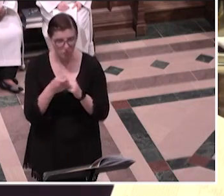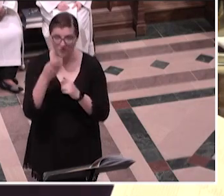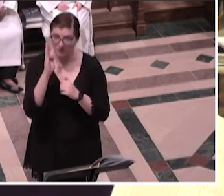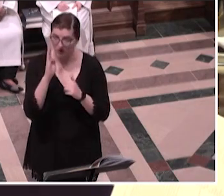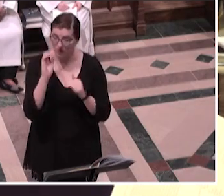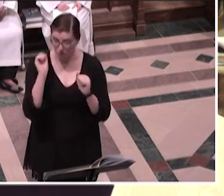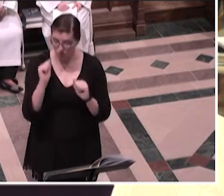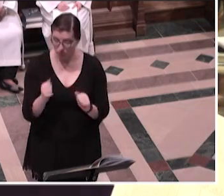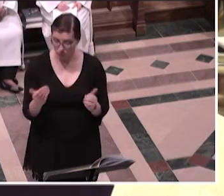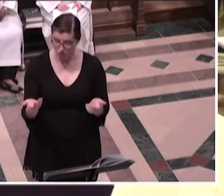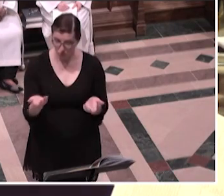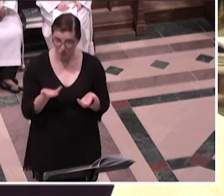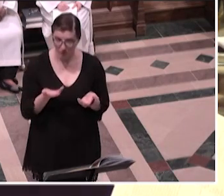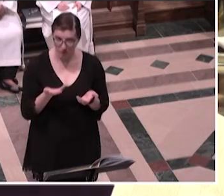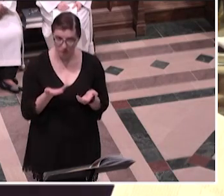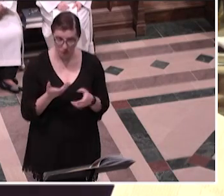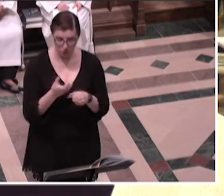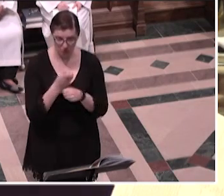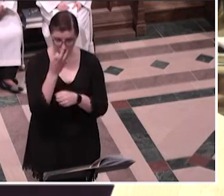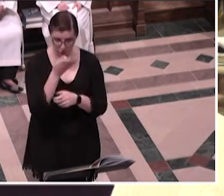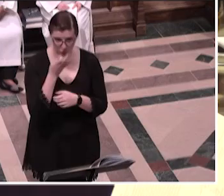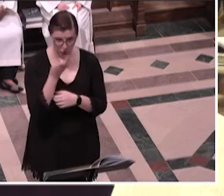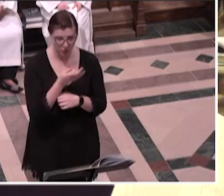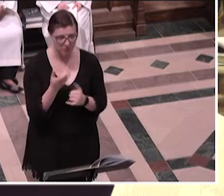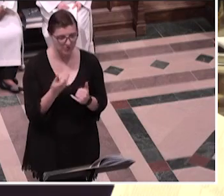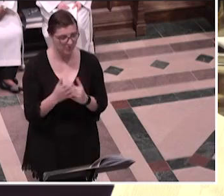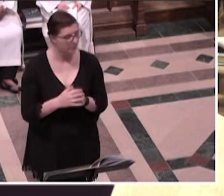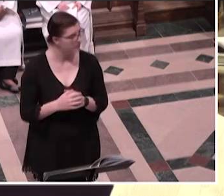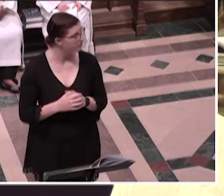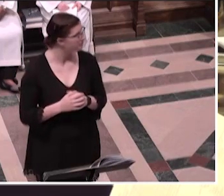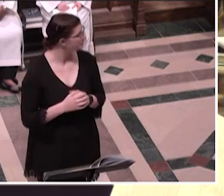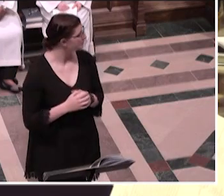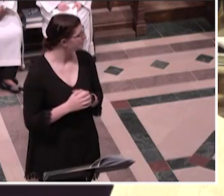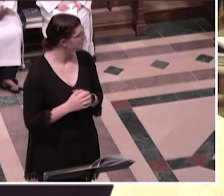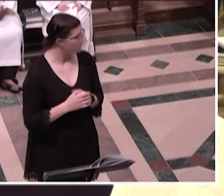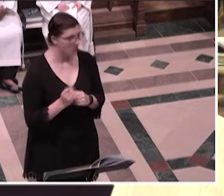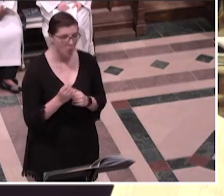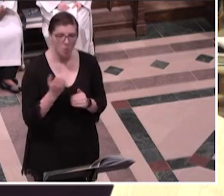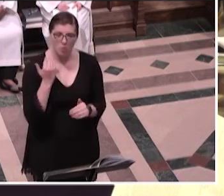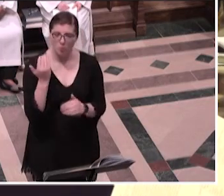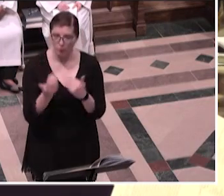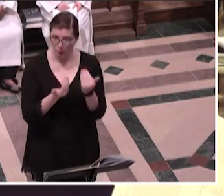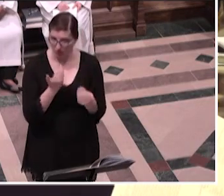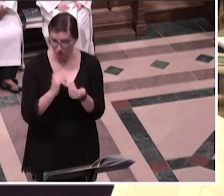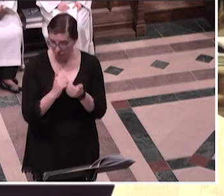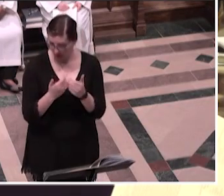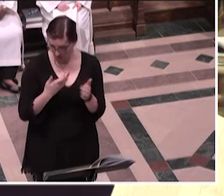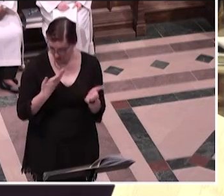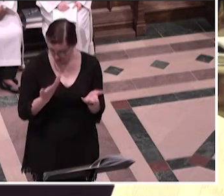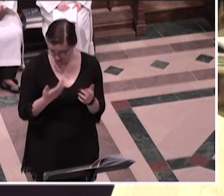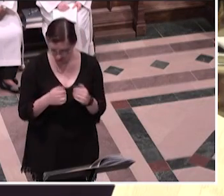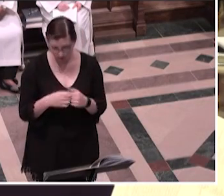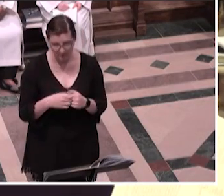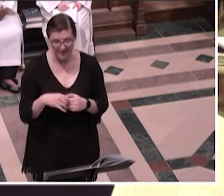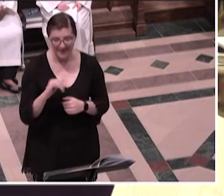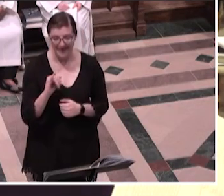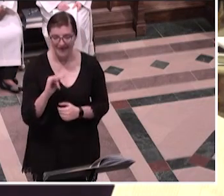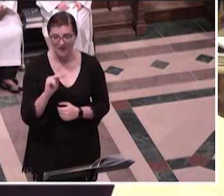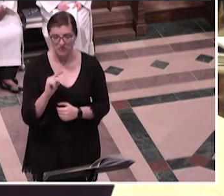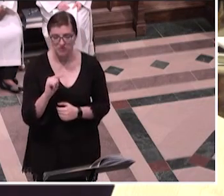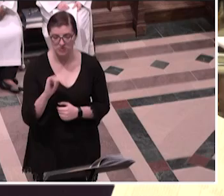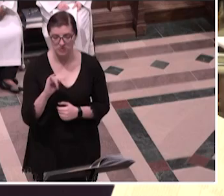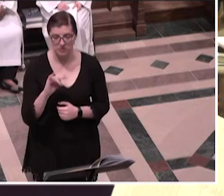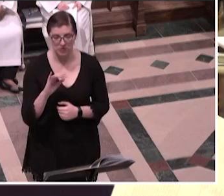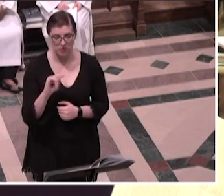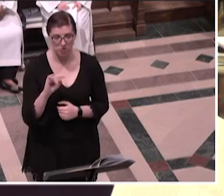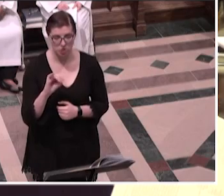today. I do want to point out the process in which we are receiving communion. Intinction, which means dipping